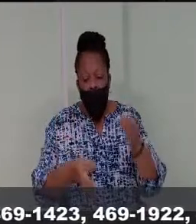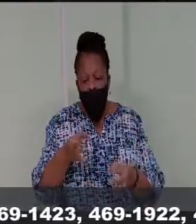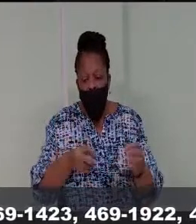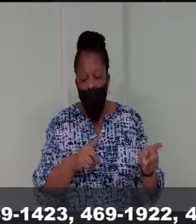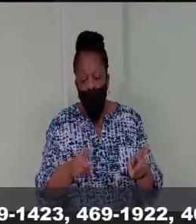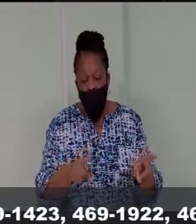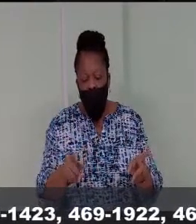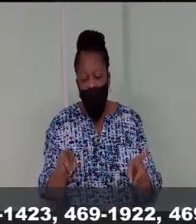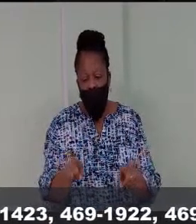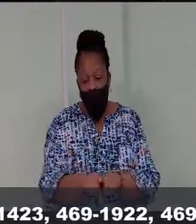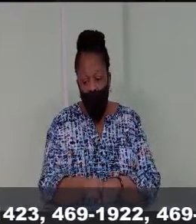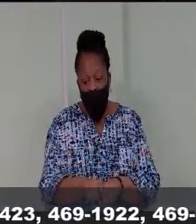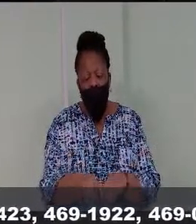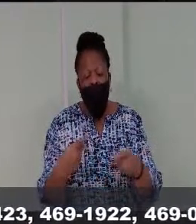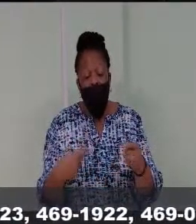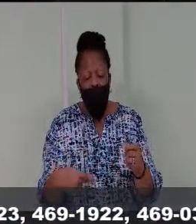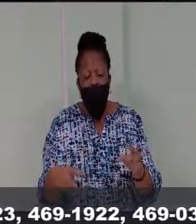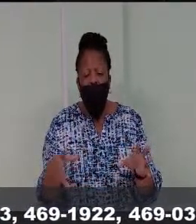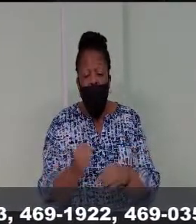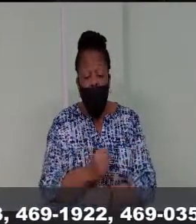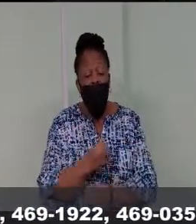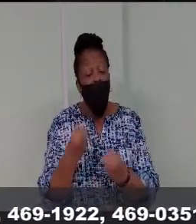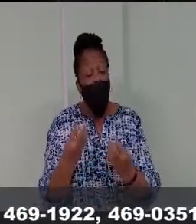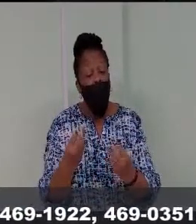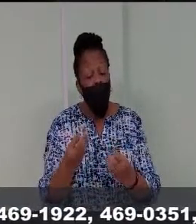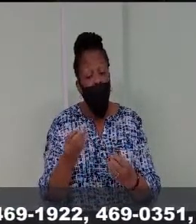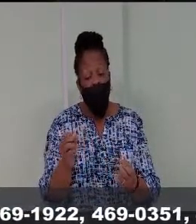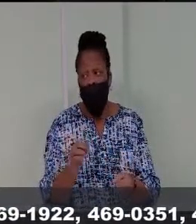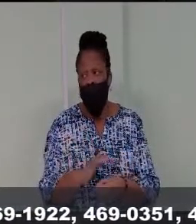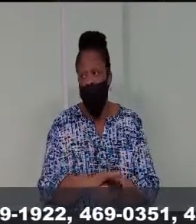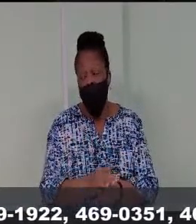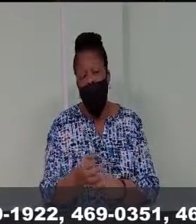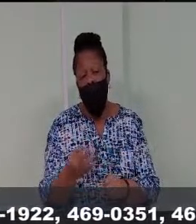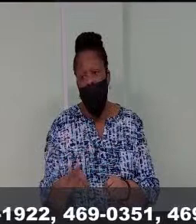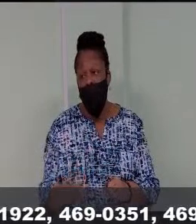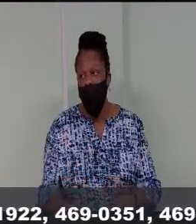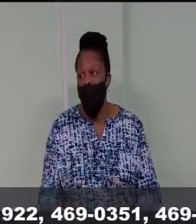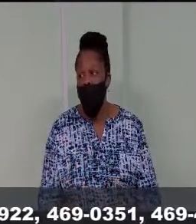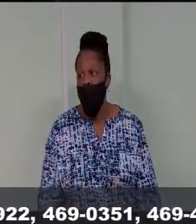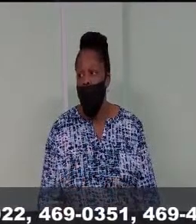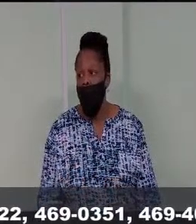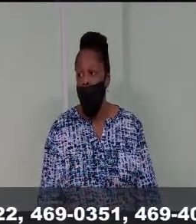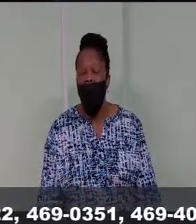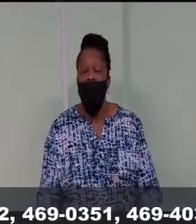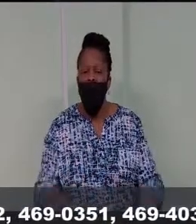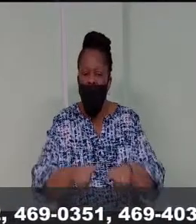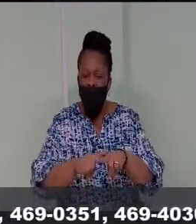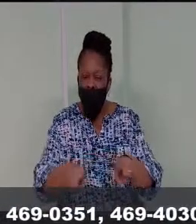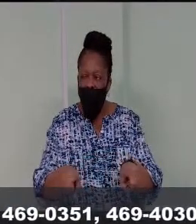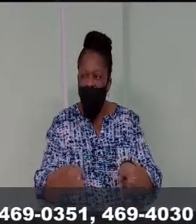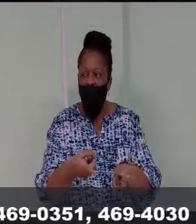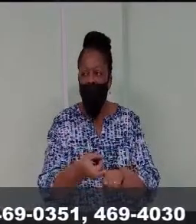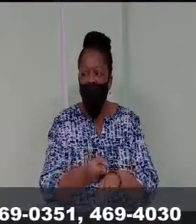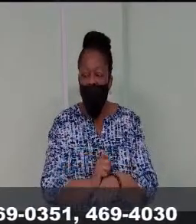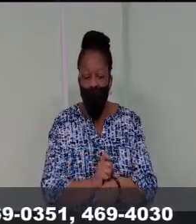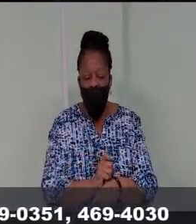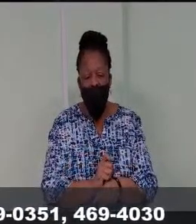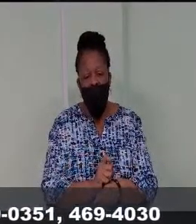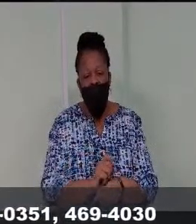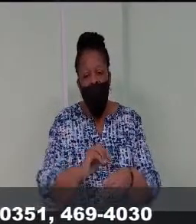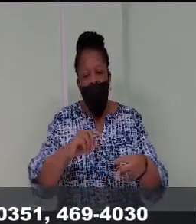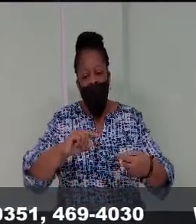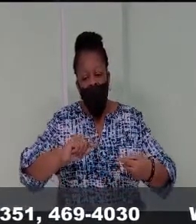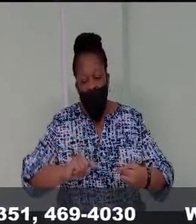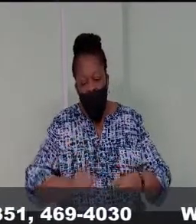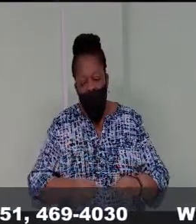from COVID-19. There are some persons who get COVID-19 and when they recover, they continue to have chronic aches and pains and body